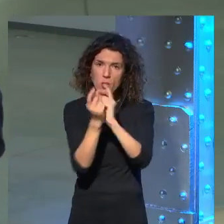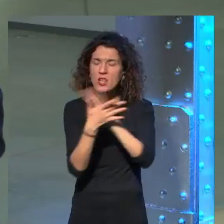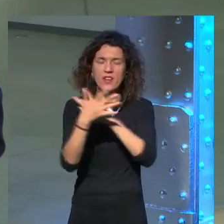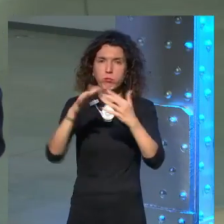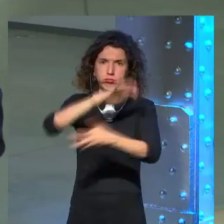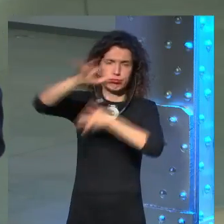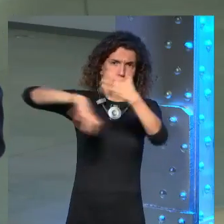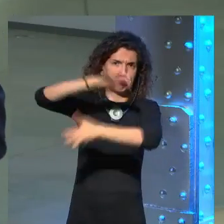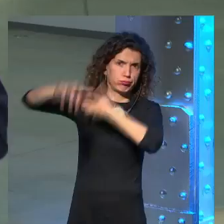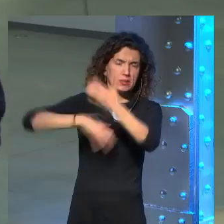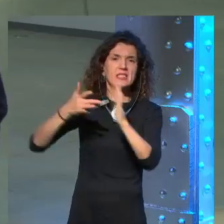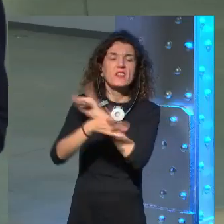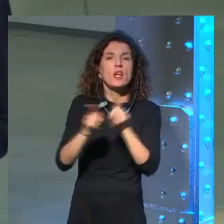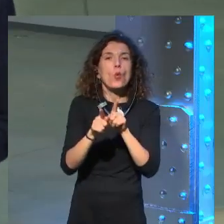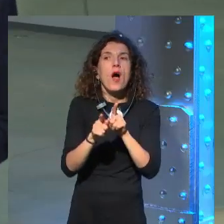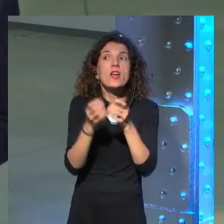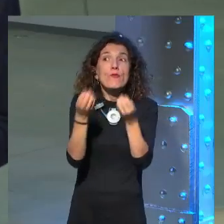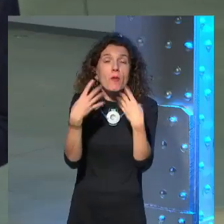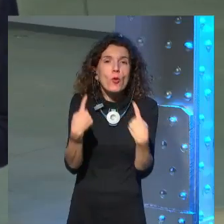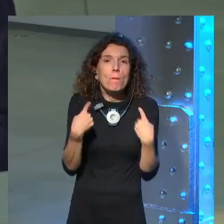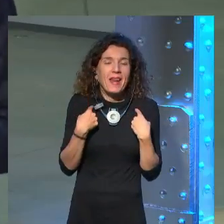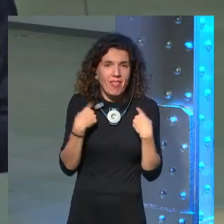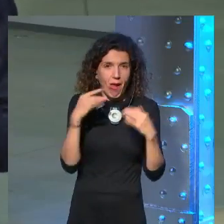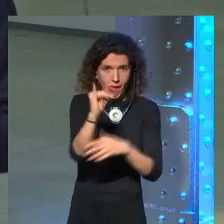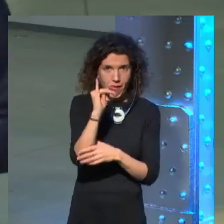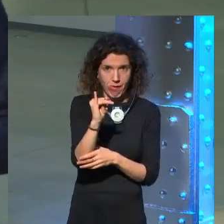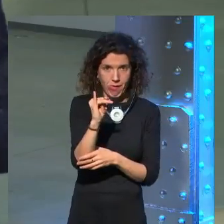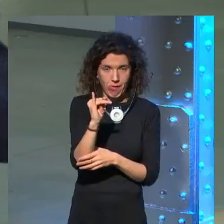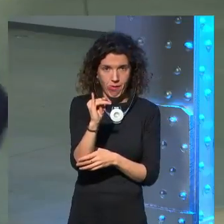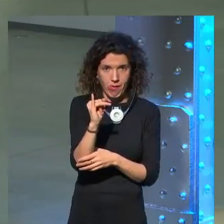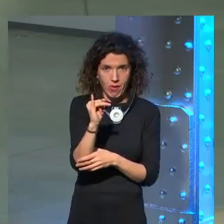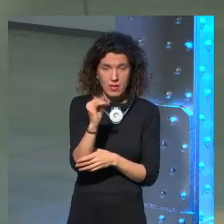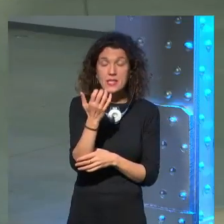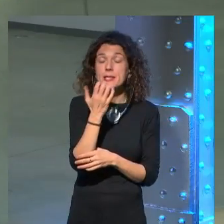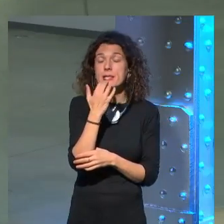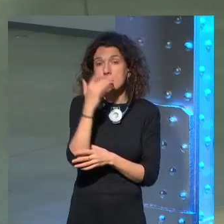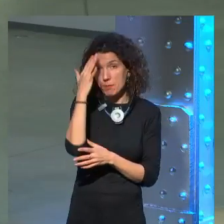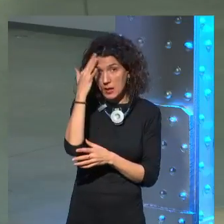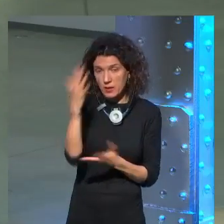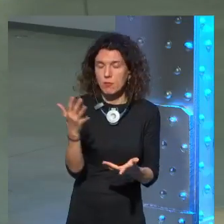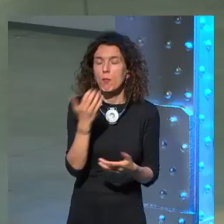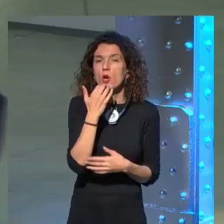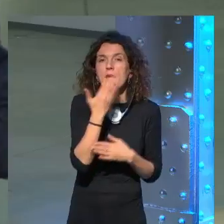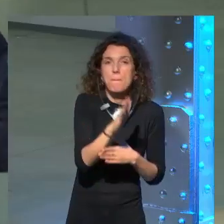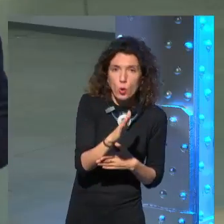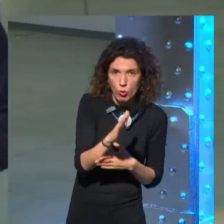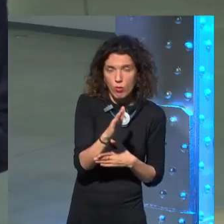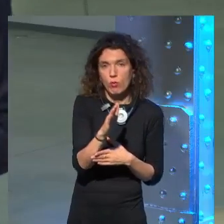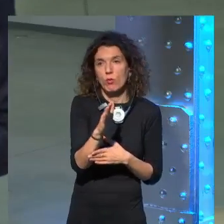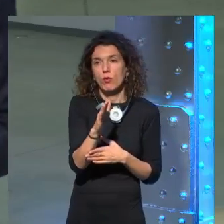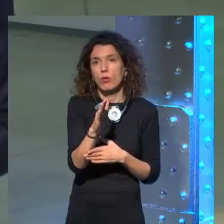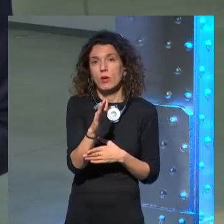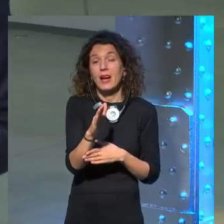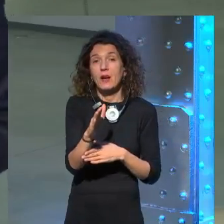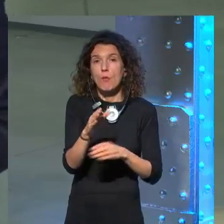loss of information. And in that case, if you're cremated by being put in a black hole, we might lose who